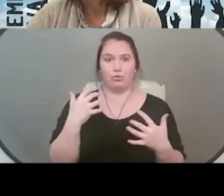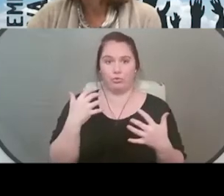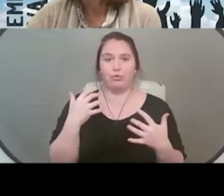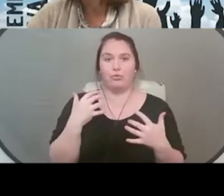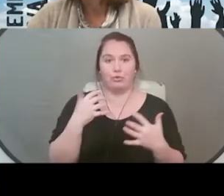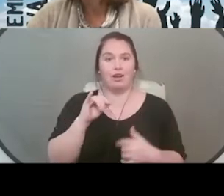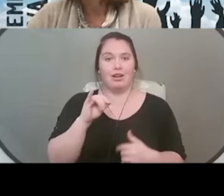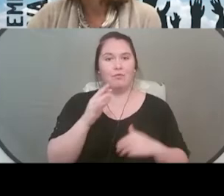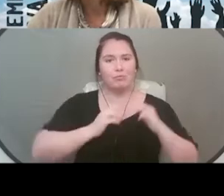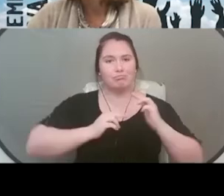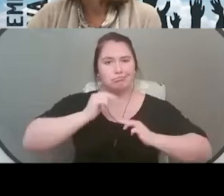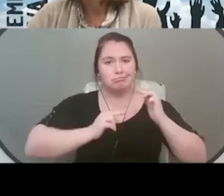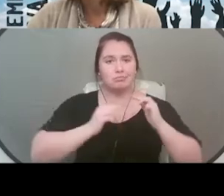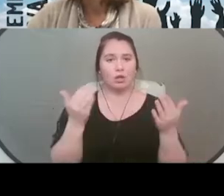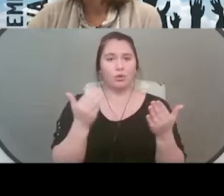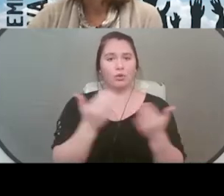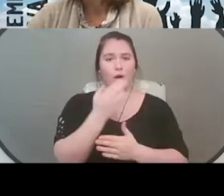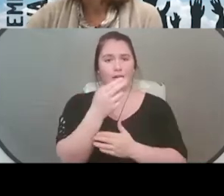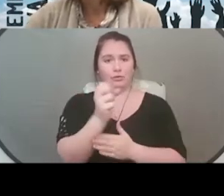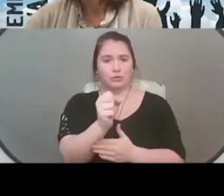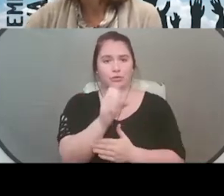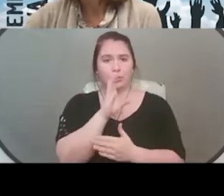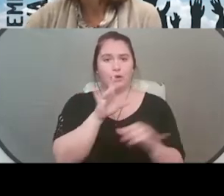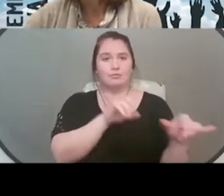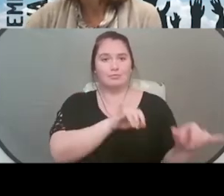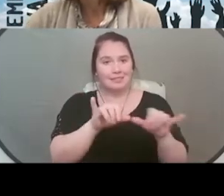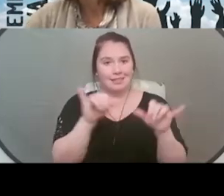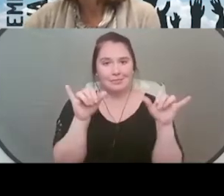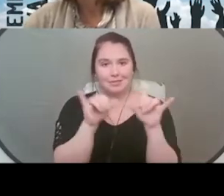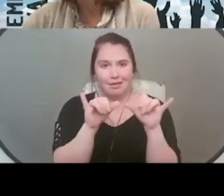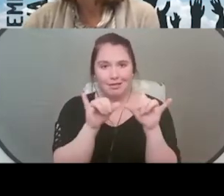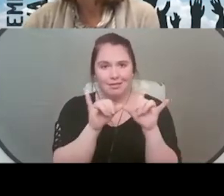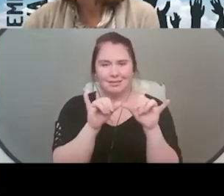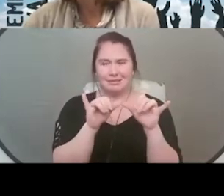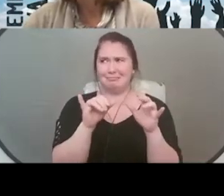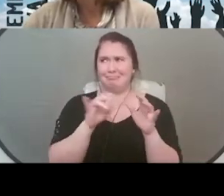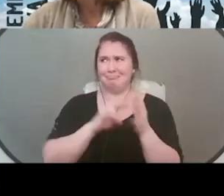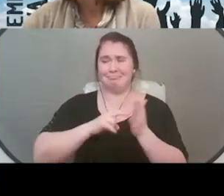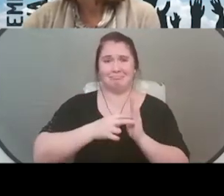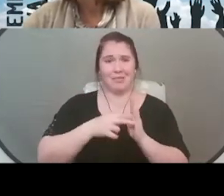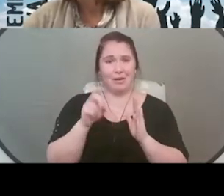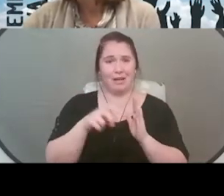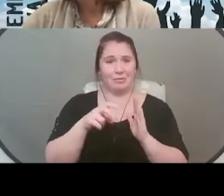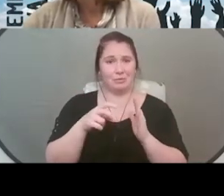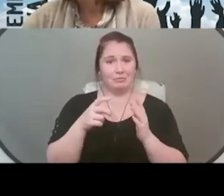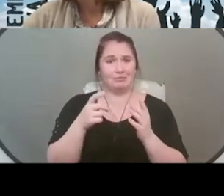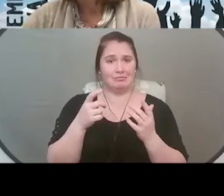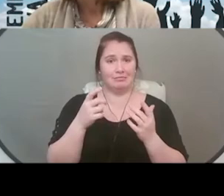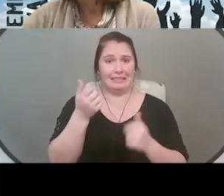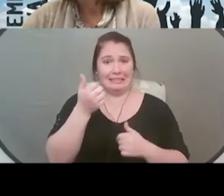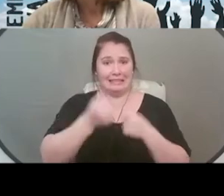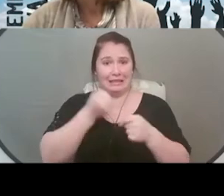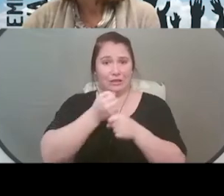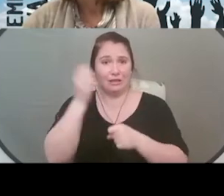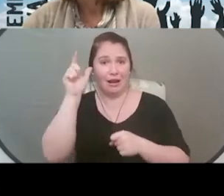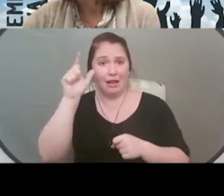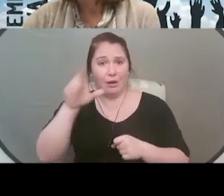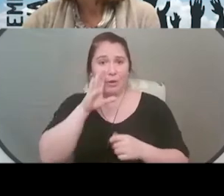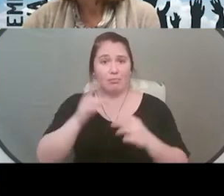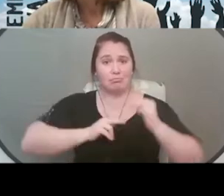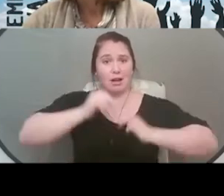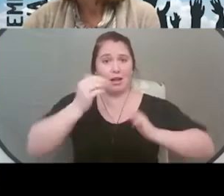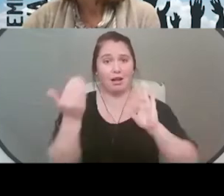a totally new high school and it's the same size, will we be having to build a new high school in 10 more years?